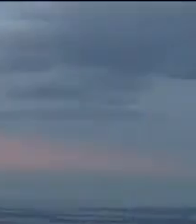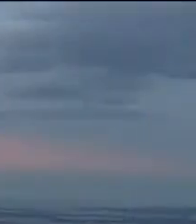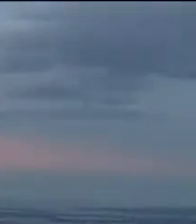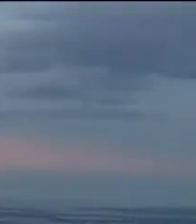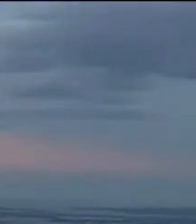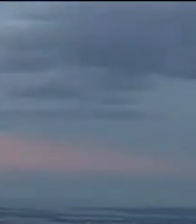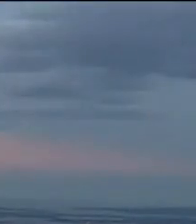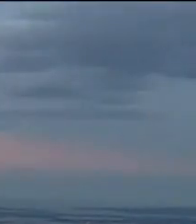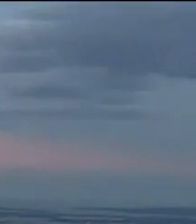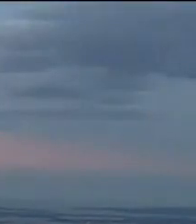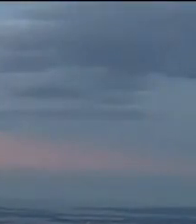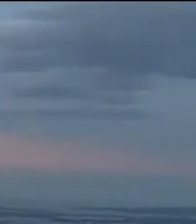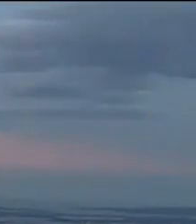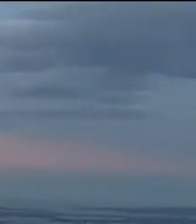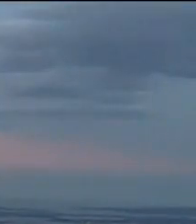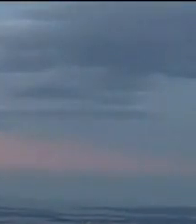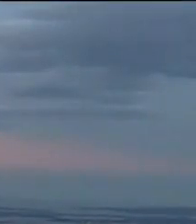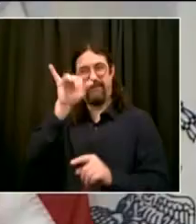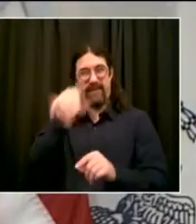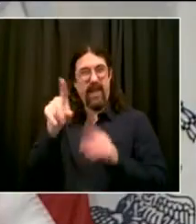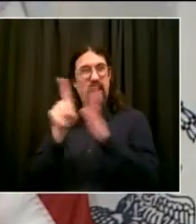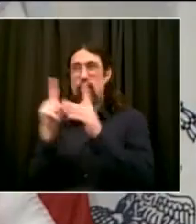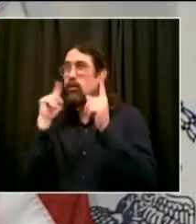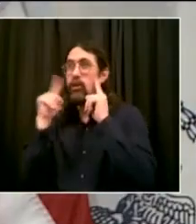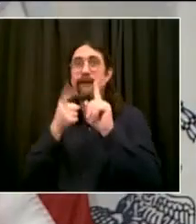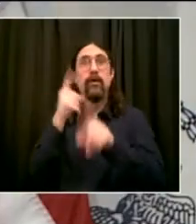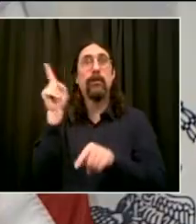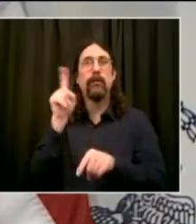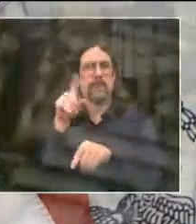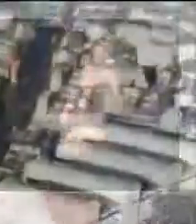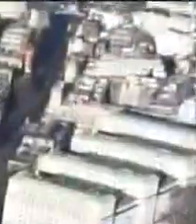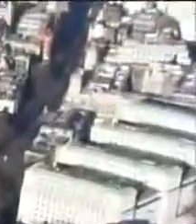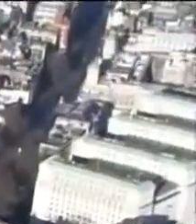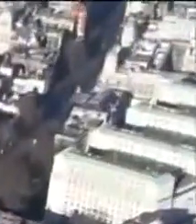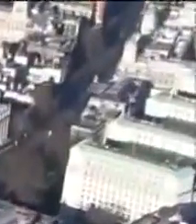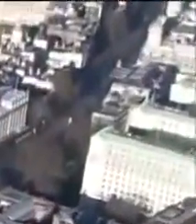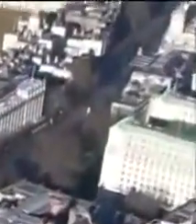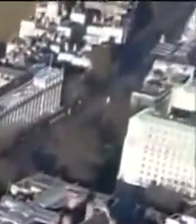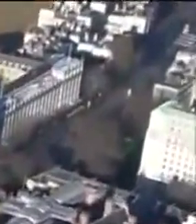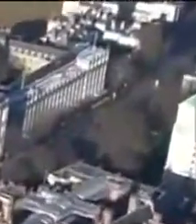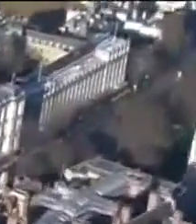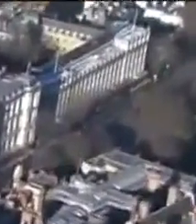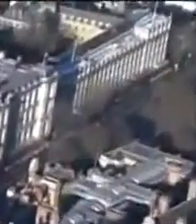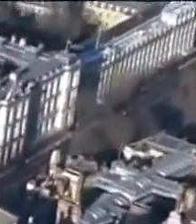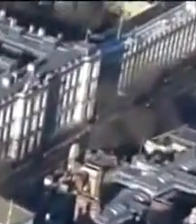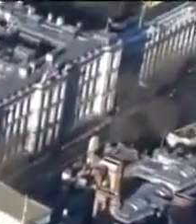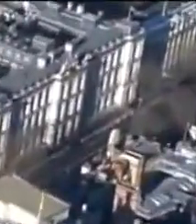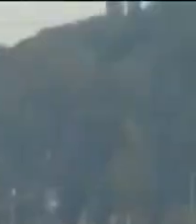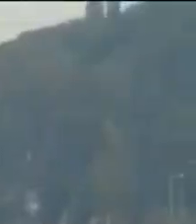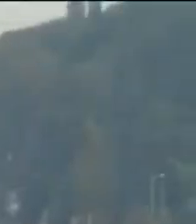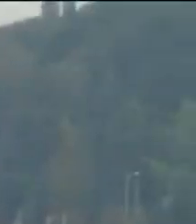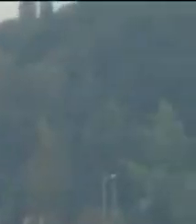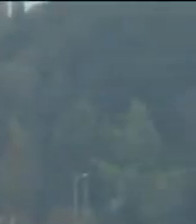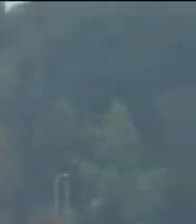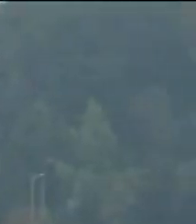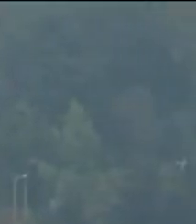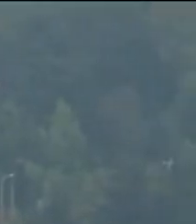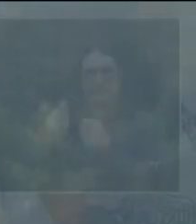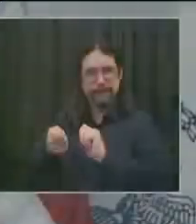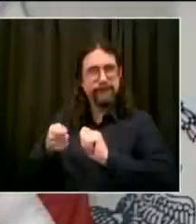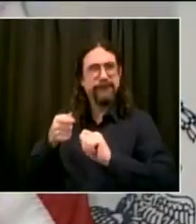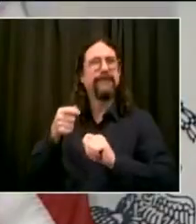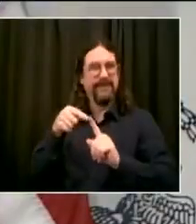2 discovered in the city, 4 on Long Island. Here's proof positive. Someone who was in the UK has brought the variant back here. Although